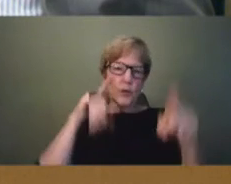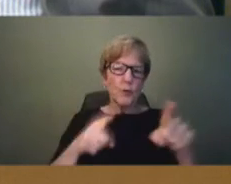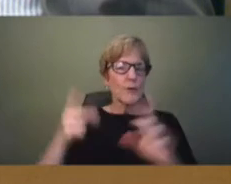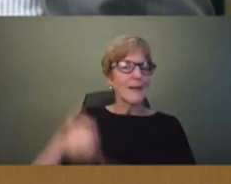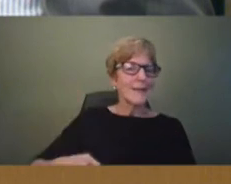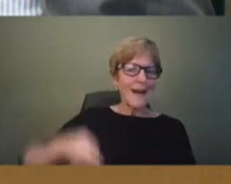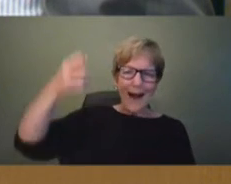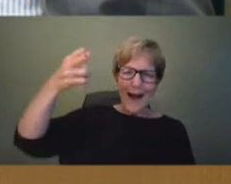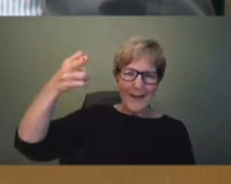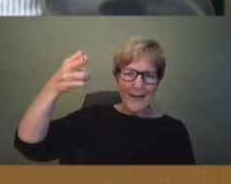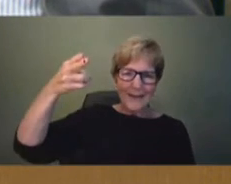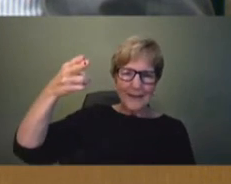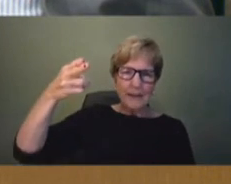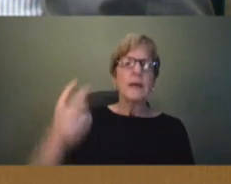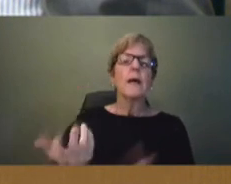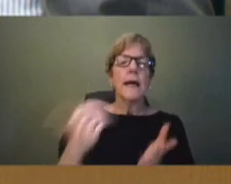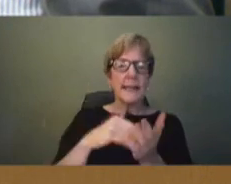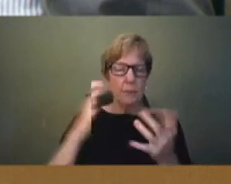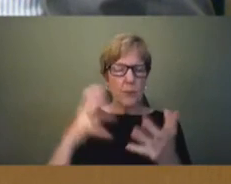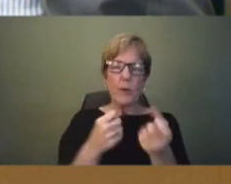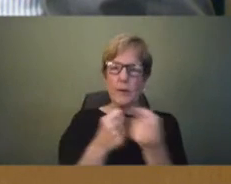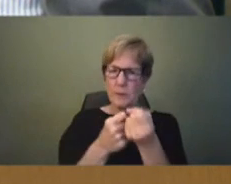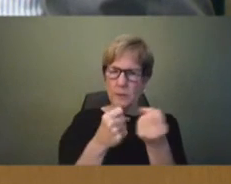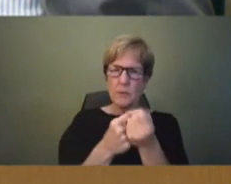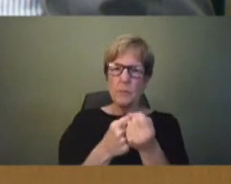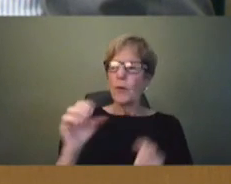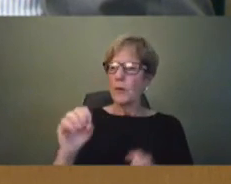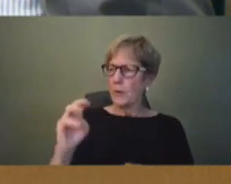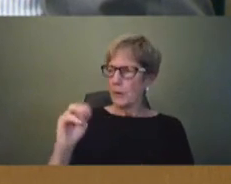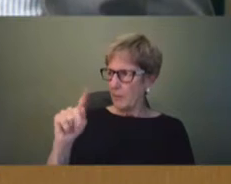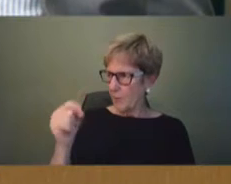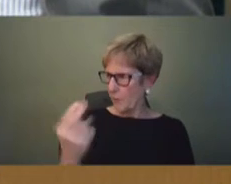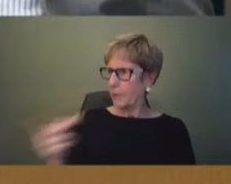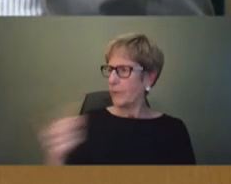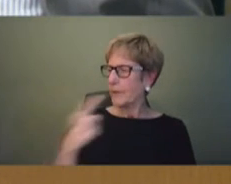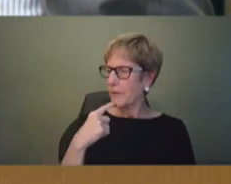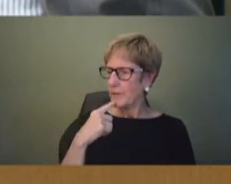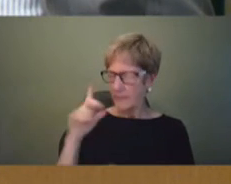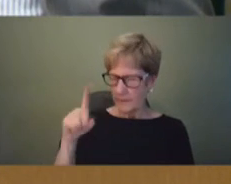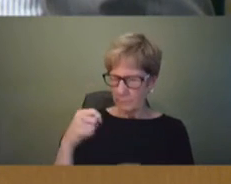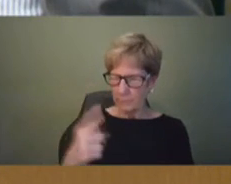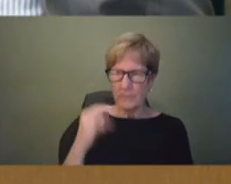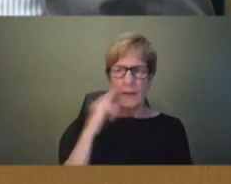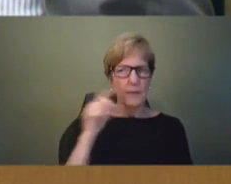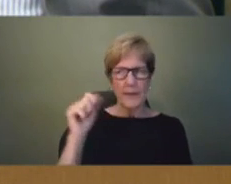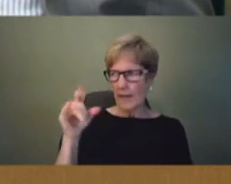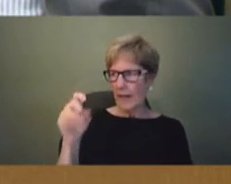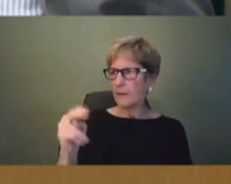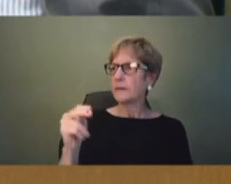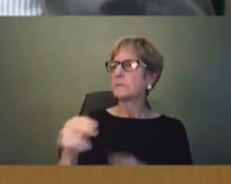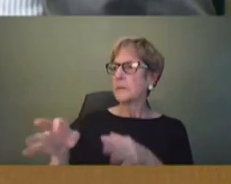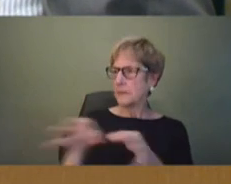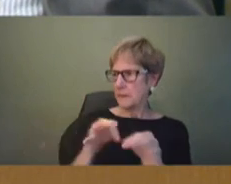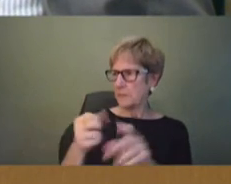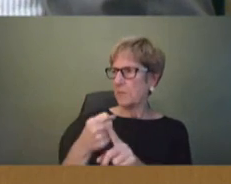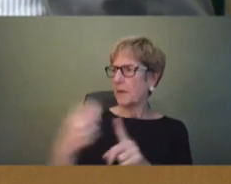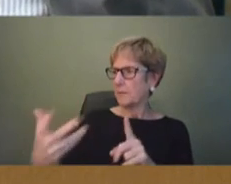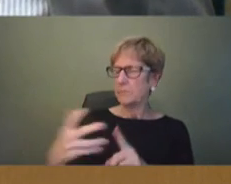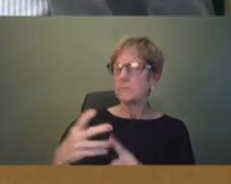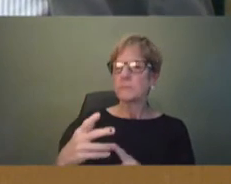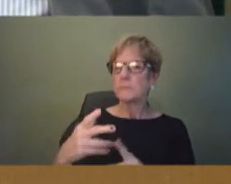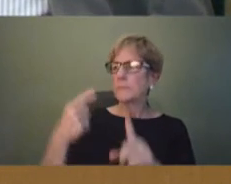at um again we want to support Commonwealth um with what they've said thus far I think Allan has um outlined the um the